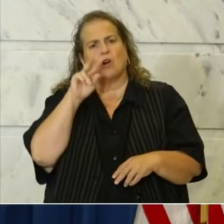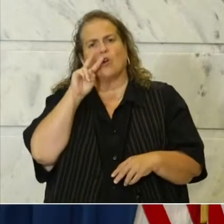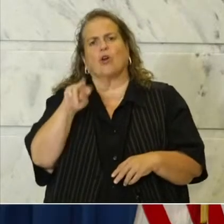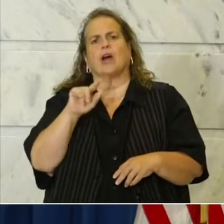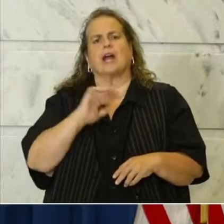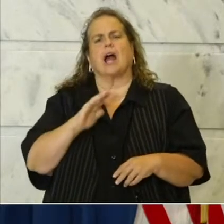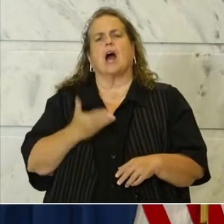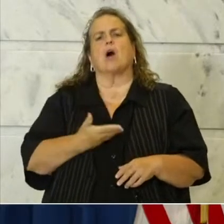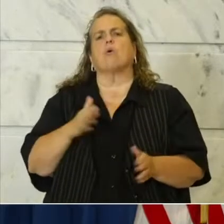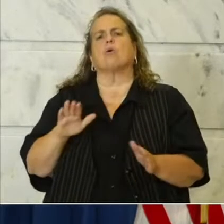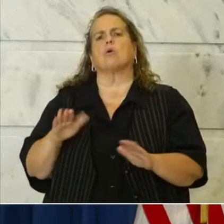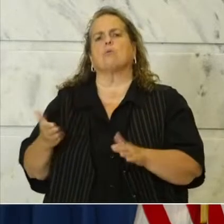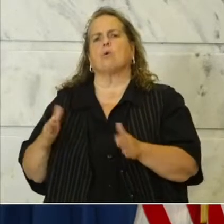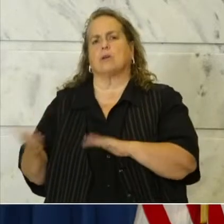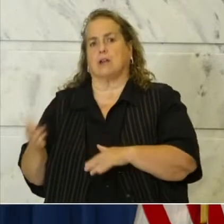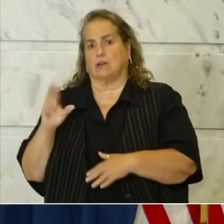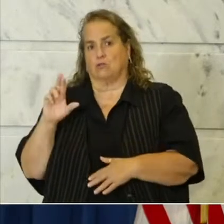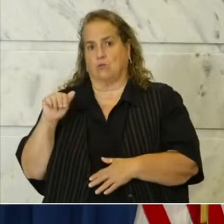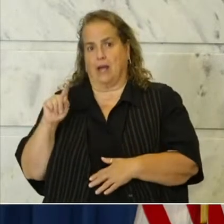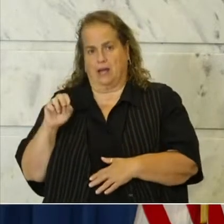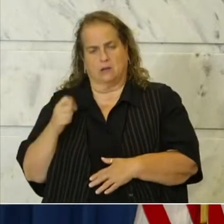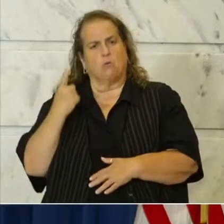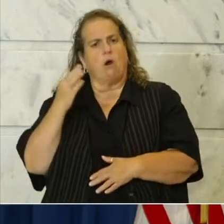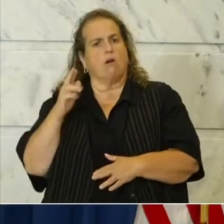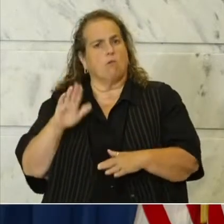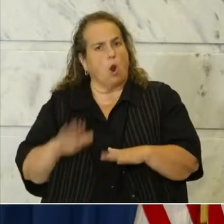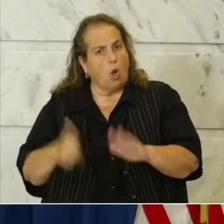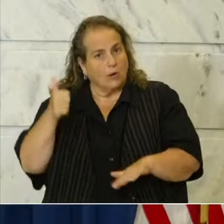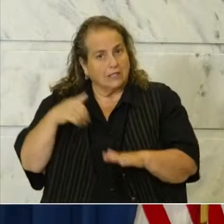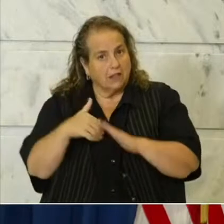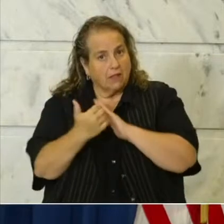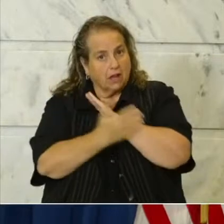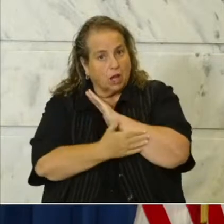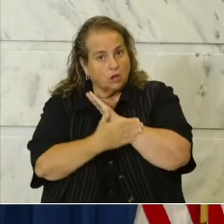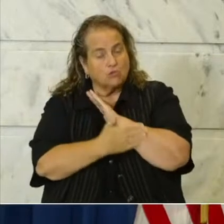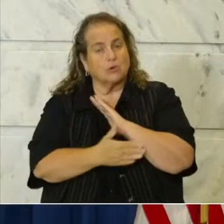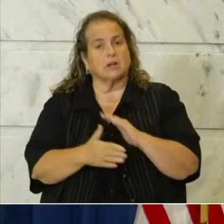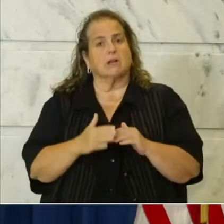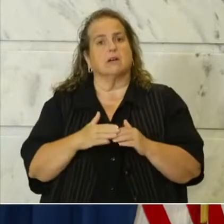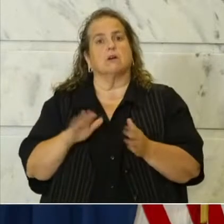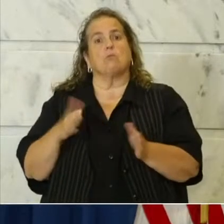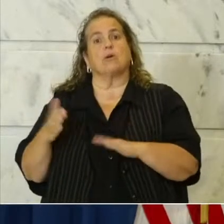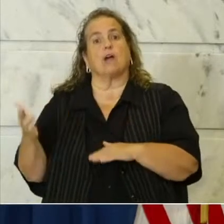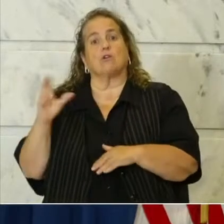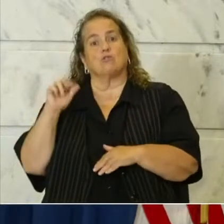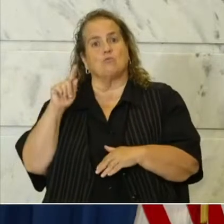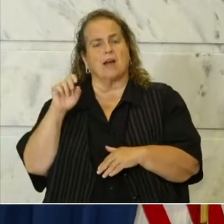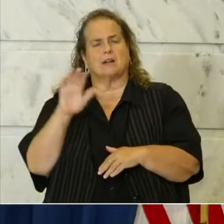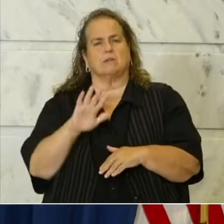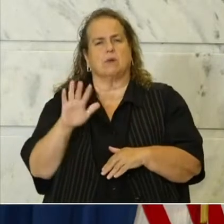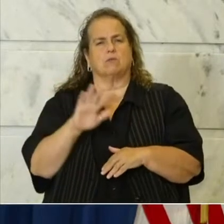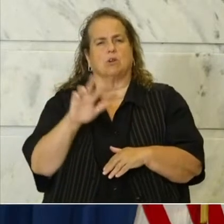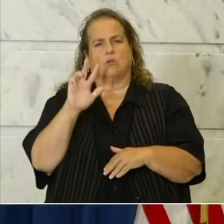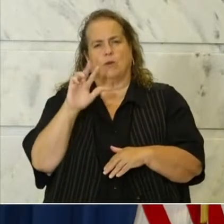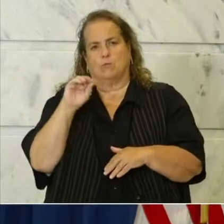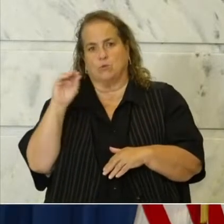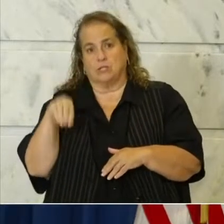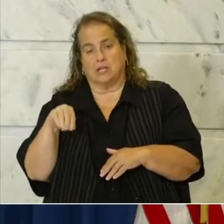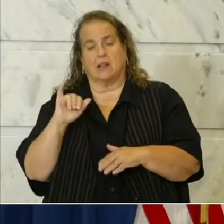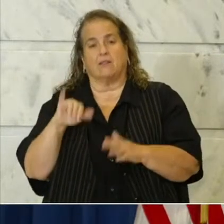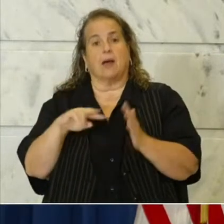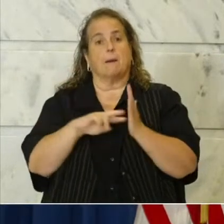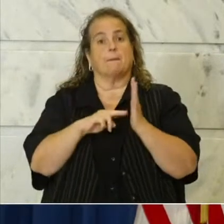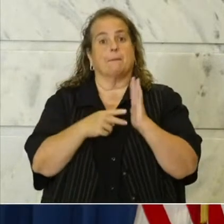which we talked about the other day. One of the lowest in the country. Our mortality rate is at about 3%, but that would